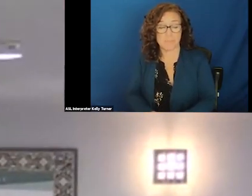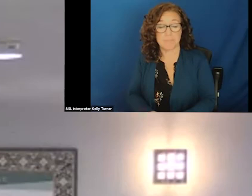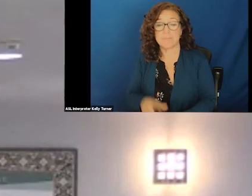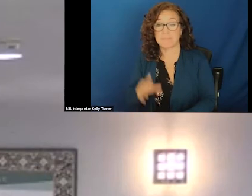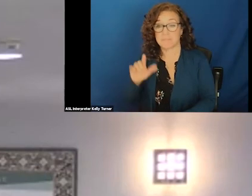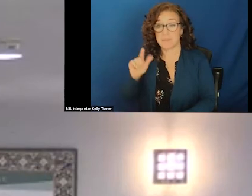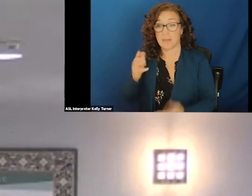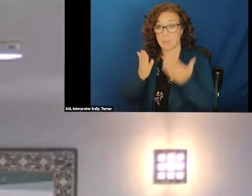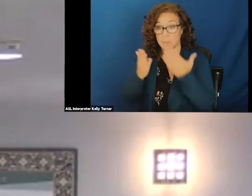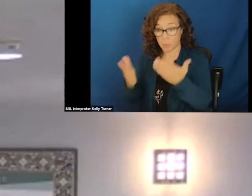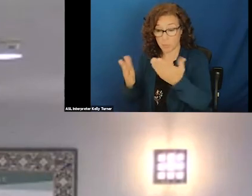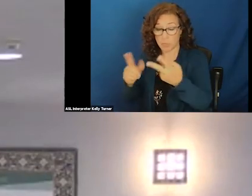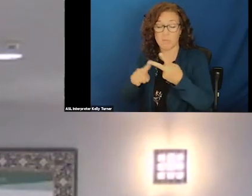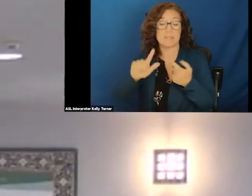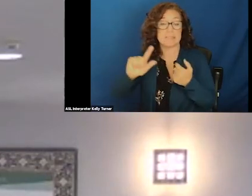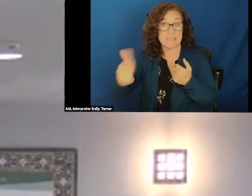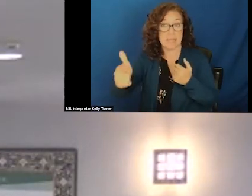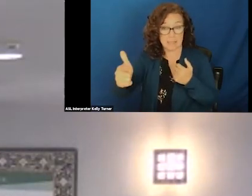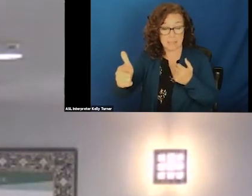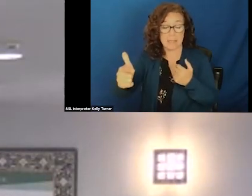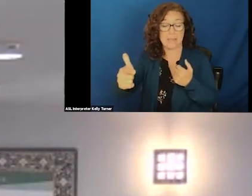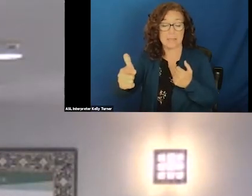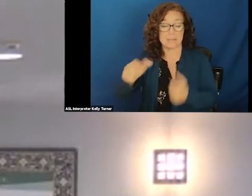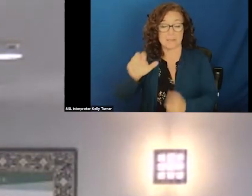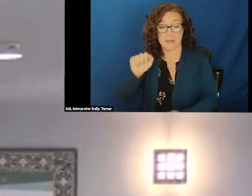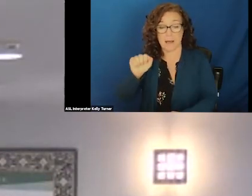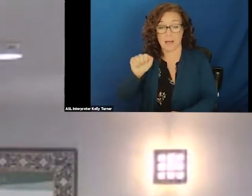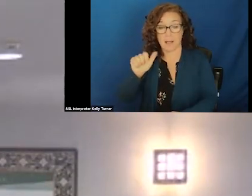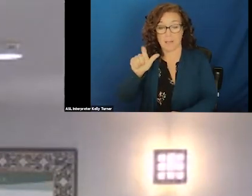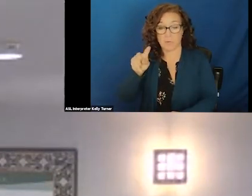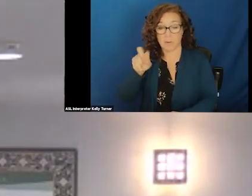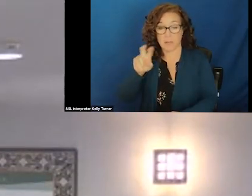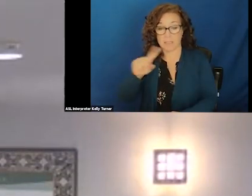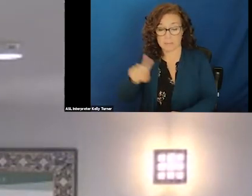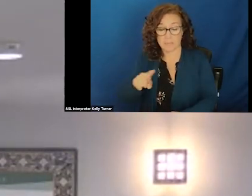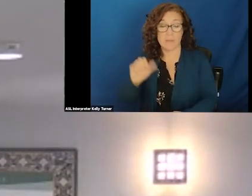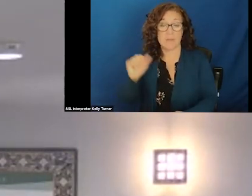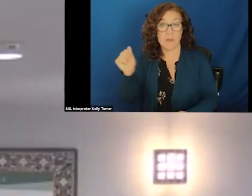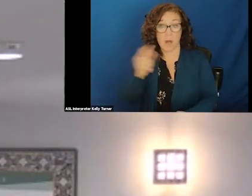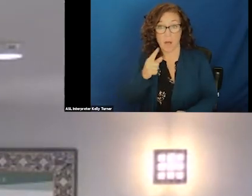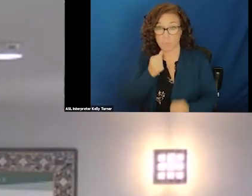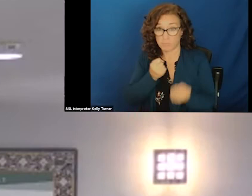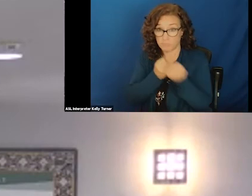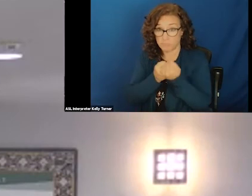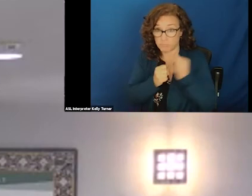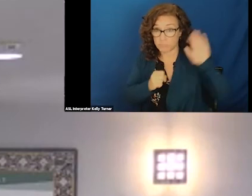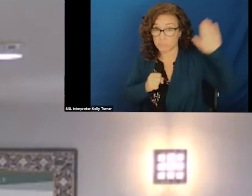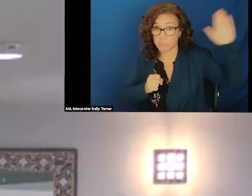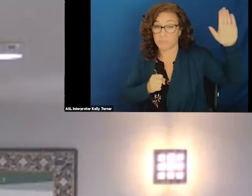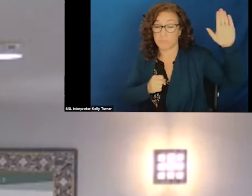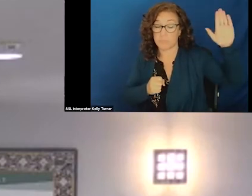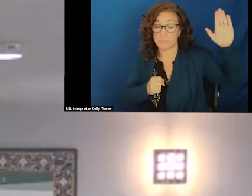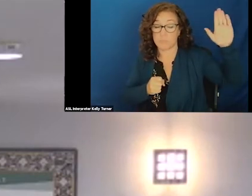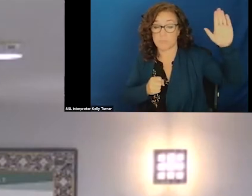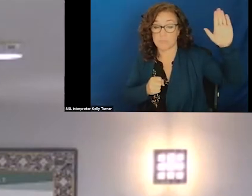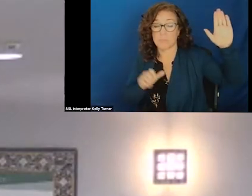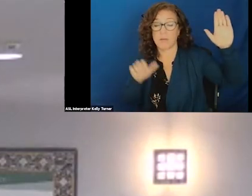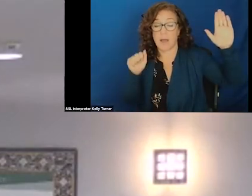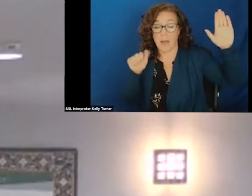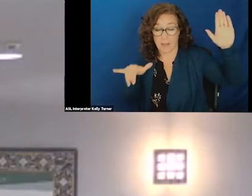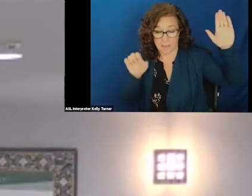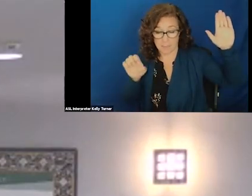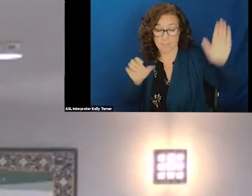please signify by raising your hand and saying aye. Aye. Aye. Aye. The motion passes unanimously with much